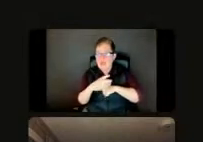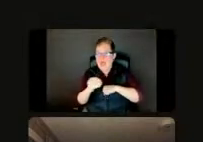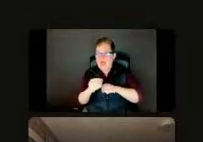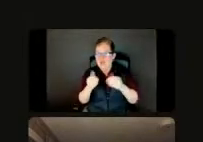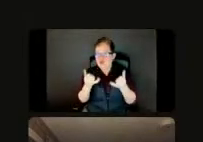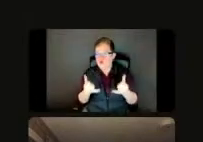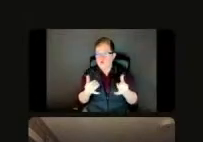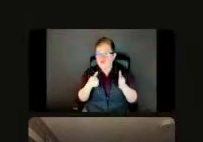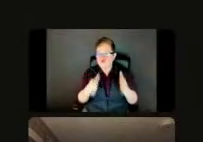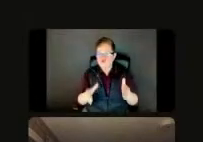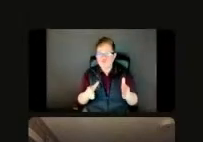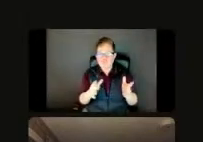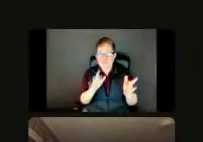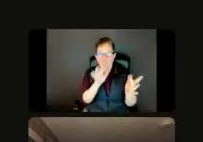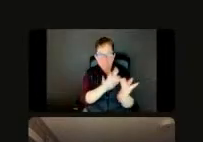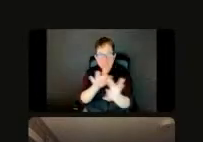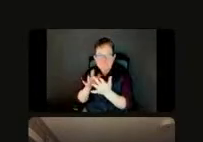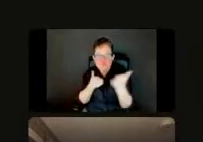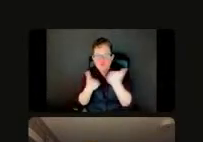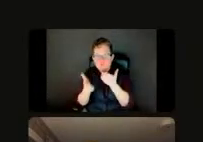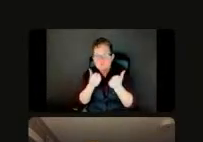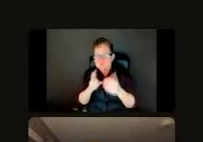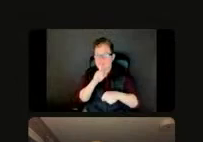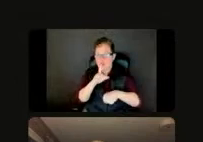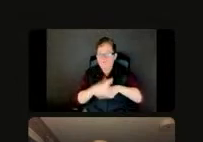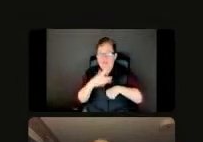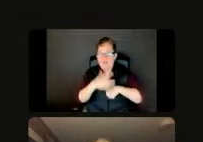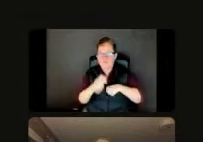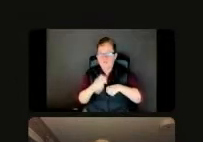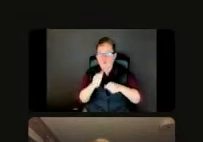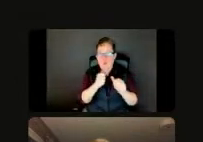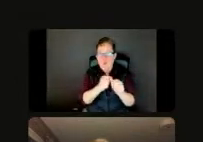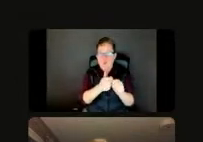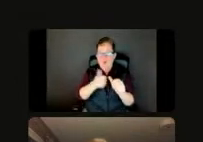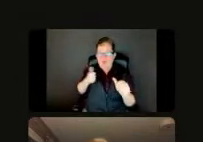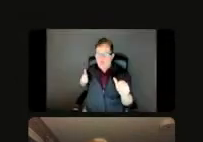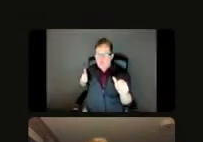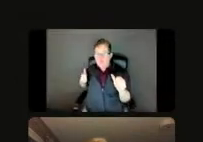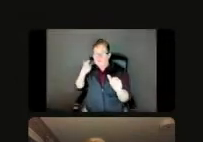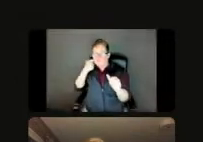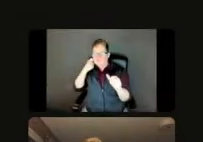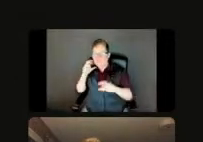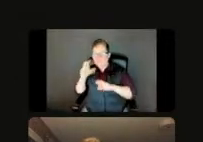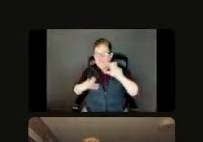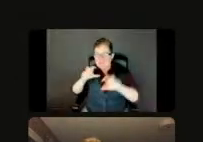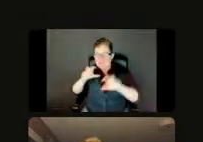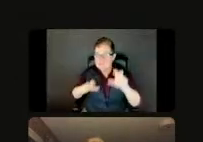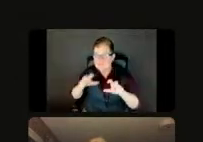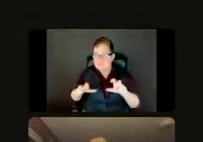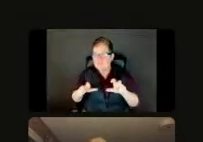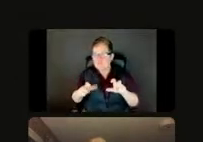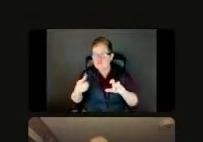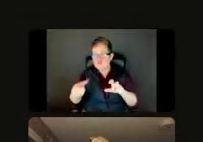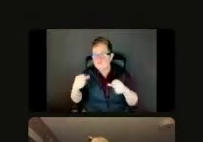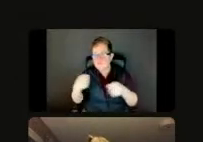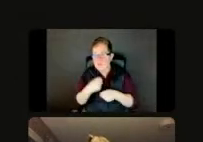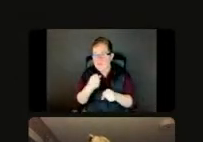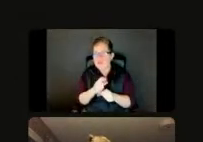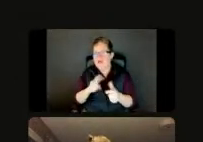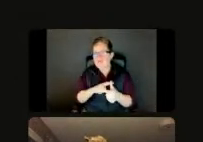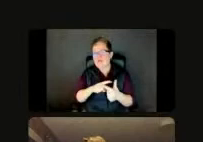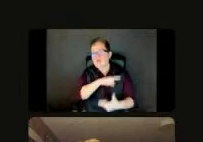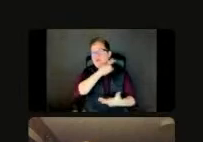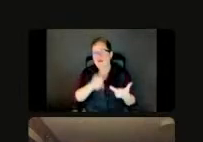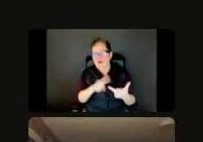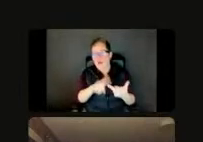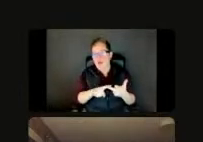is available to be able to not lose ground in the recent investments that you and others have made recently. And then, of course,